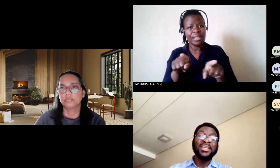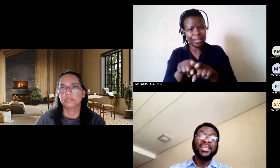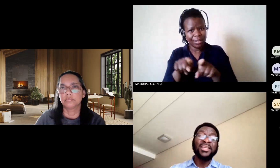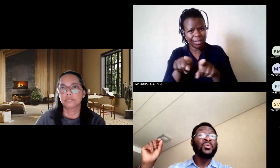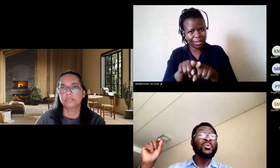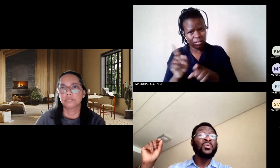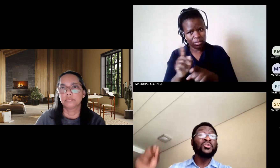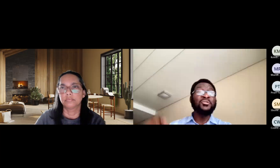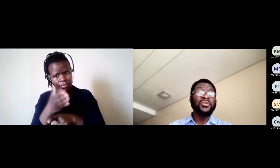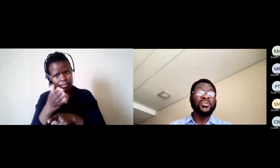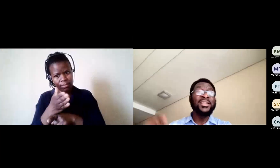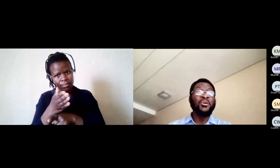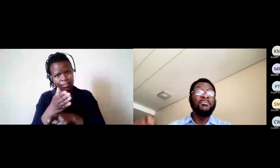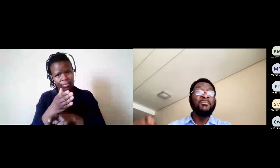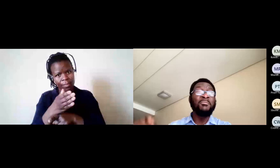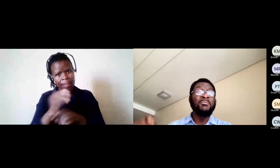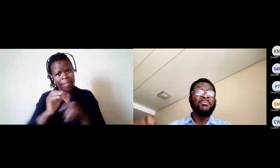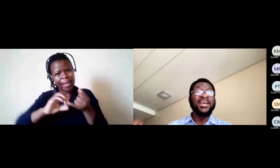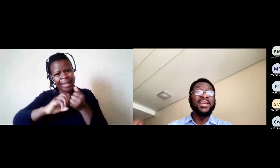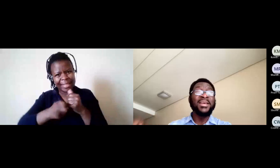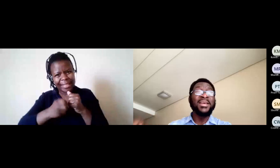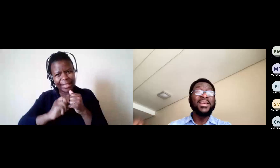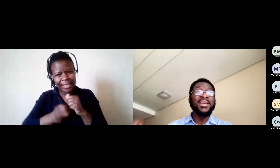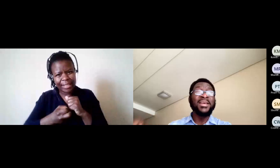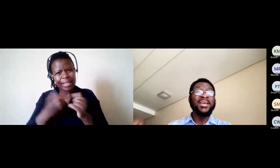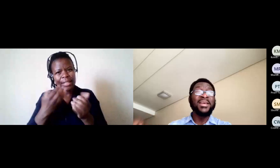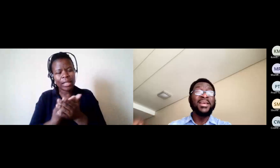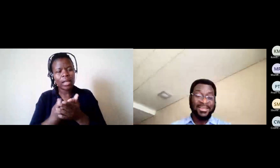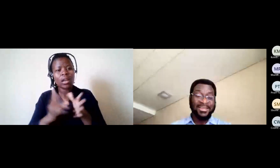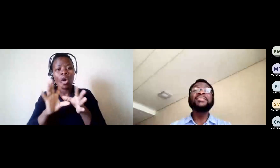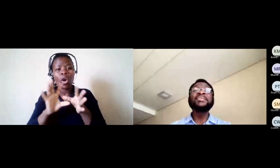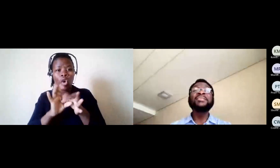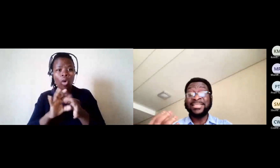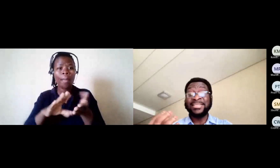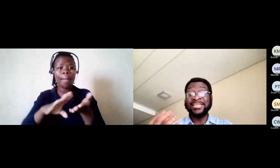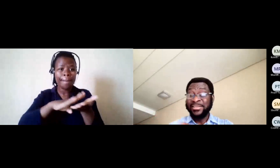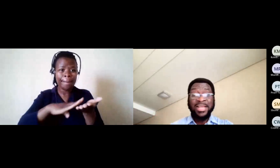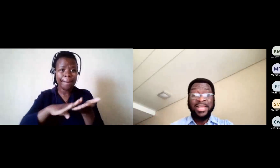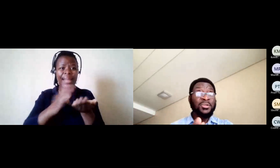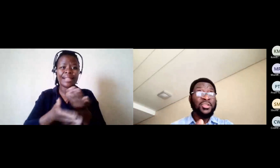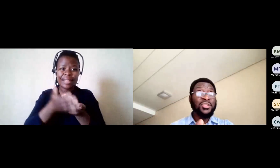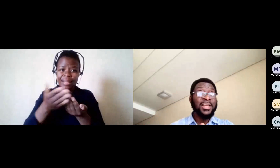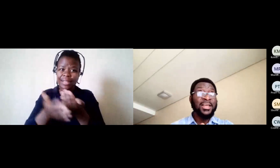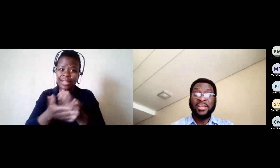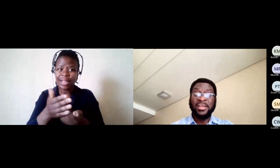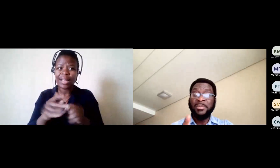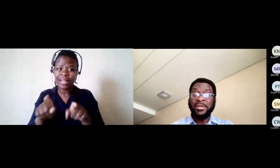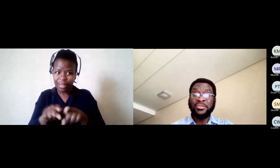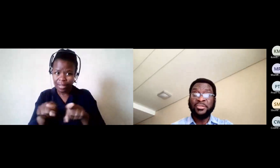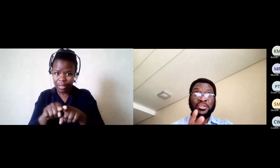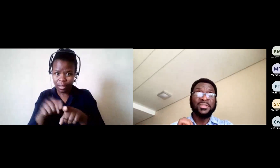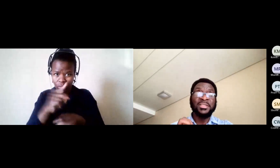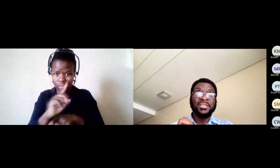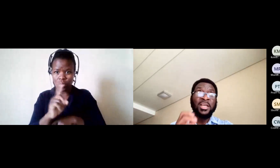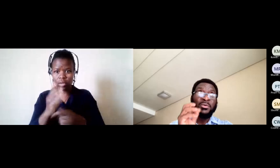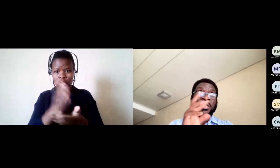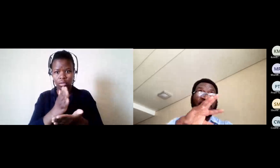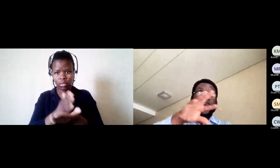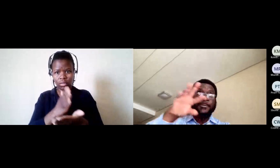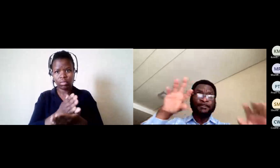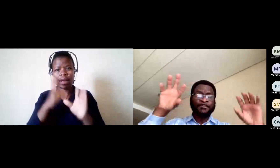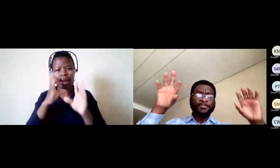teaching and convening, we try to train home-based carers. And even that will get, so that's what, I remember Judy talked about